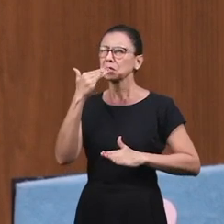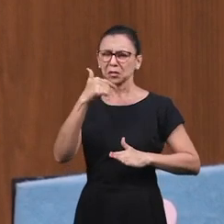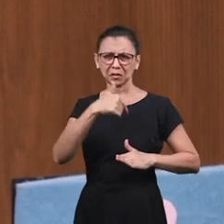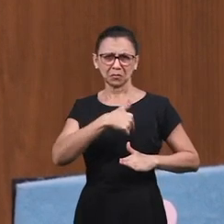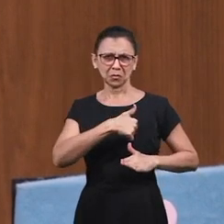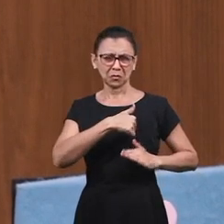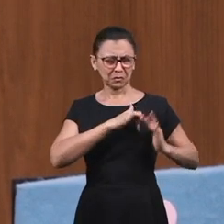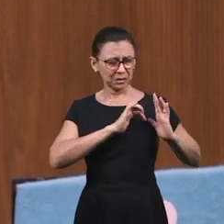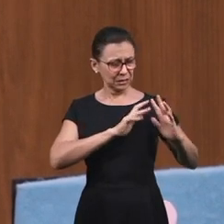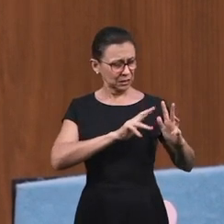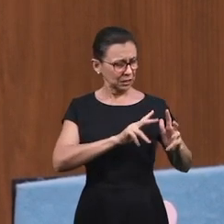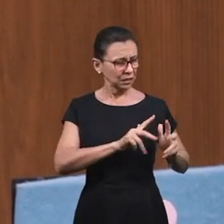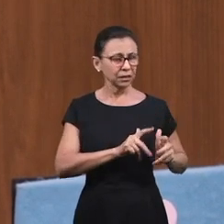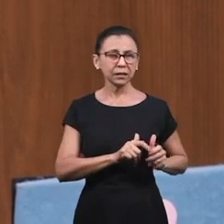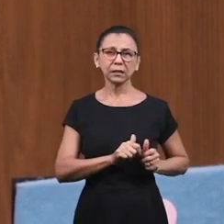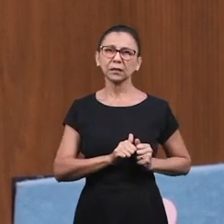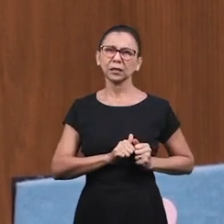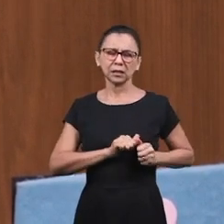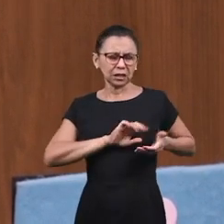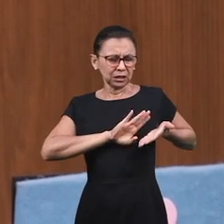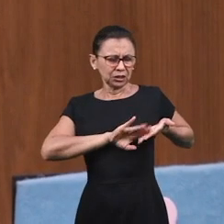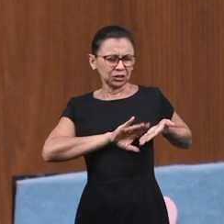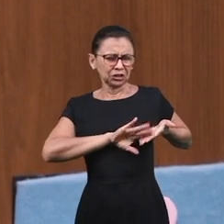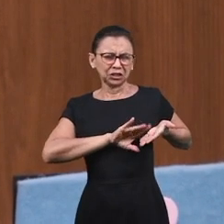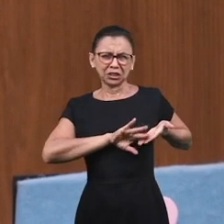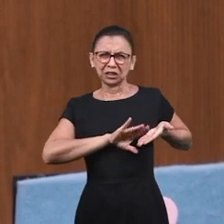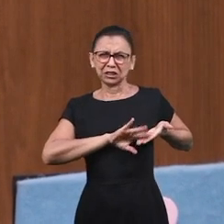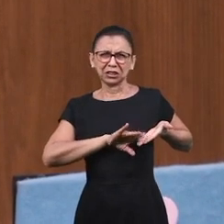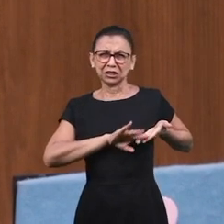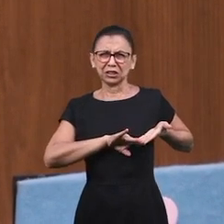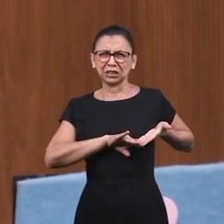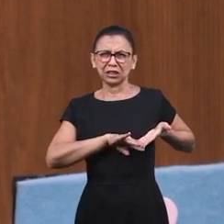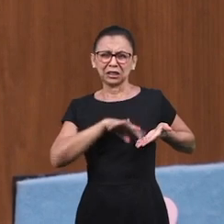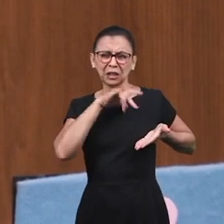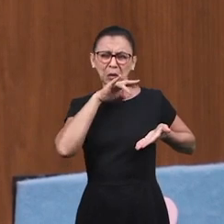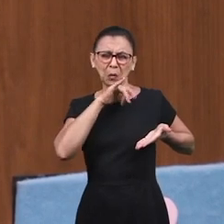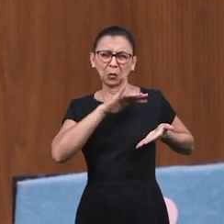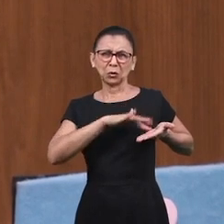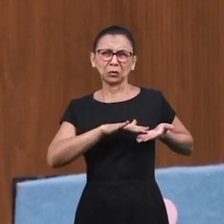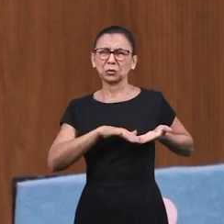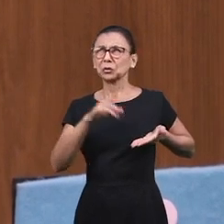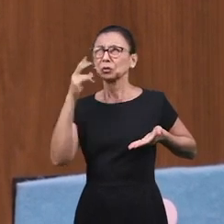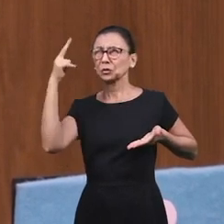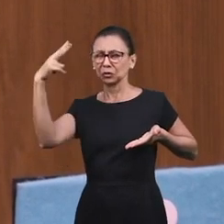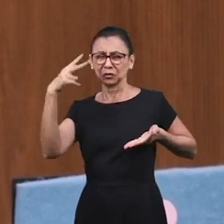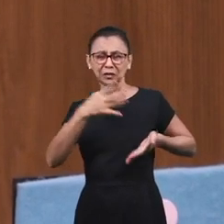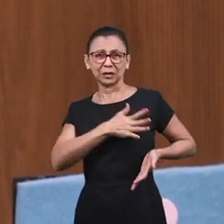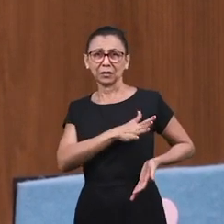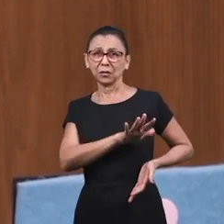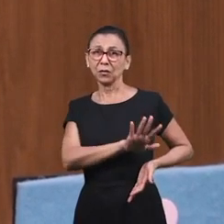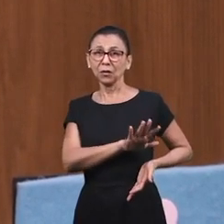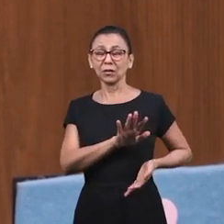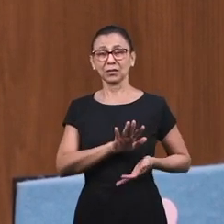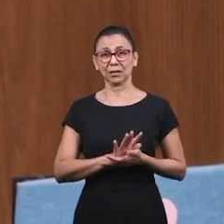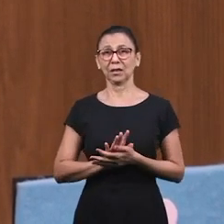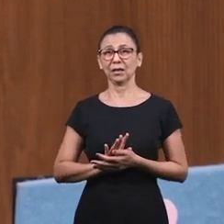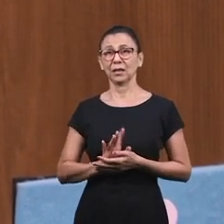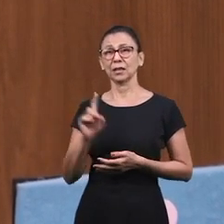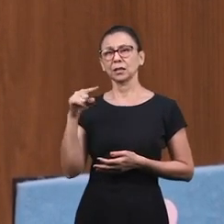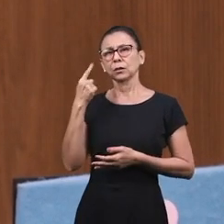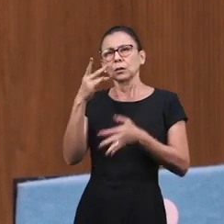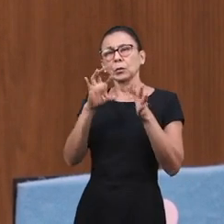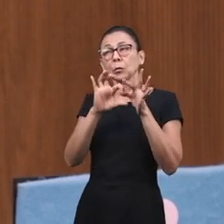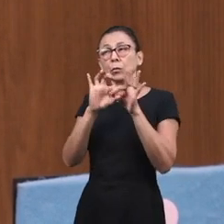our hearts, remove everything that does not please you, that doesn't glorify you, so we can be, O Lord,